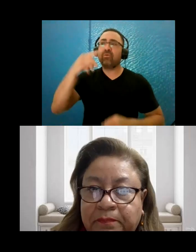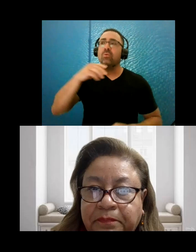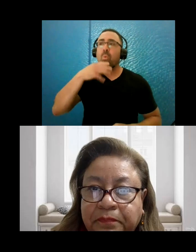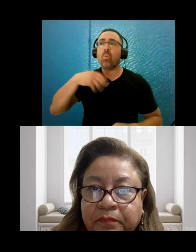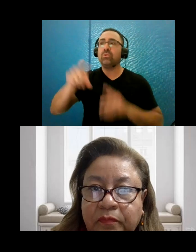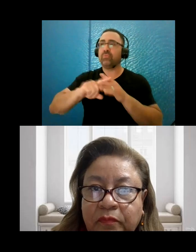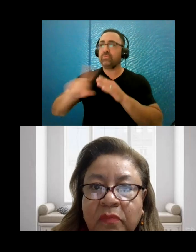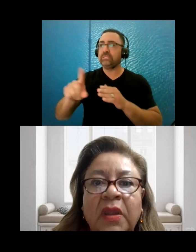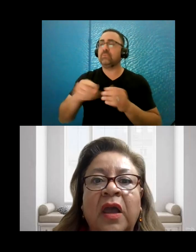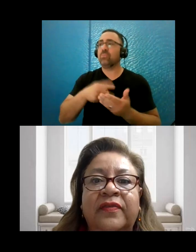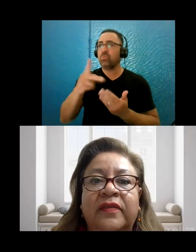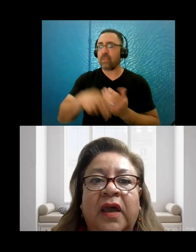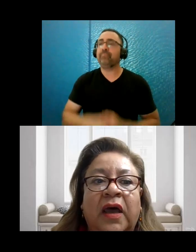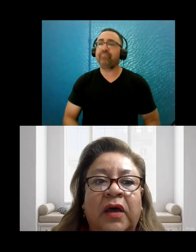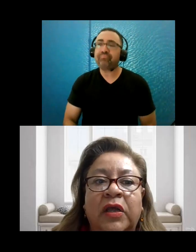program.